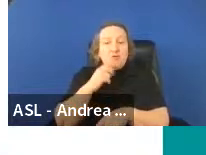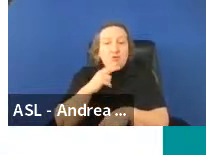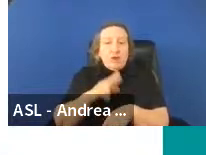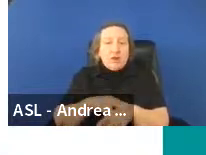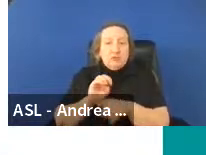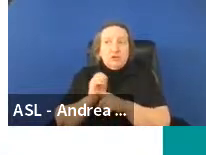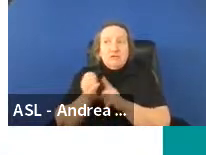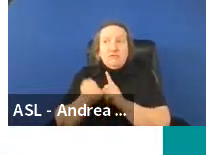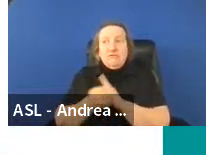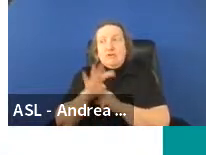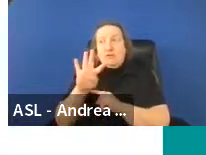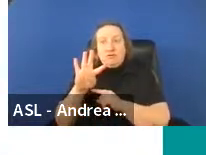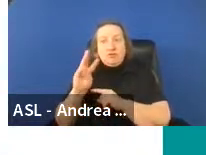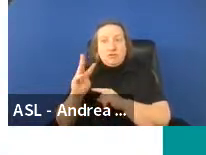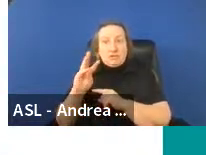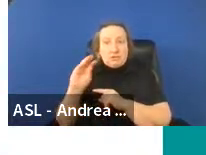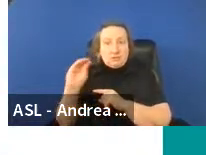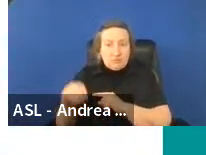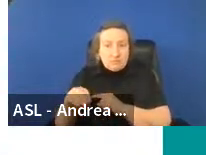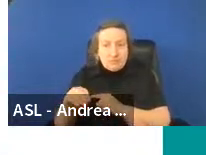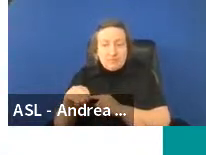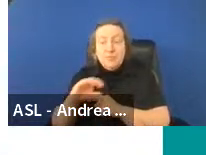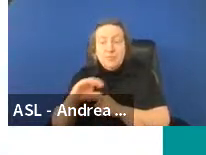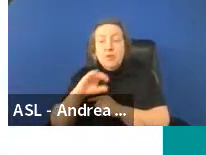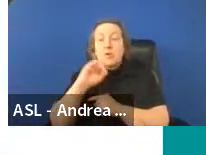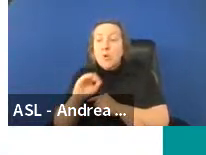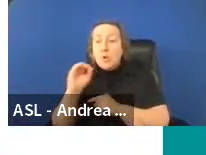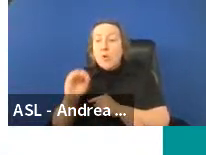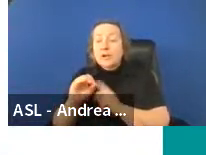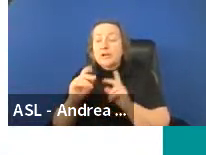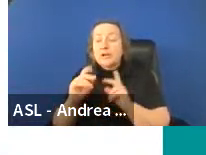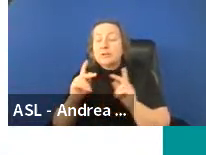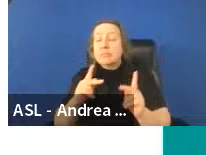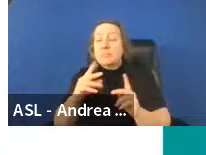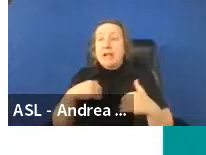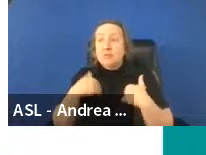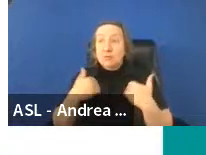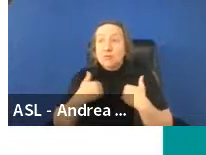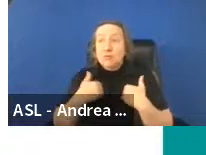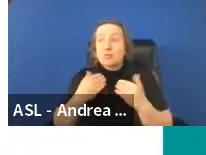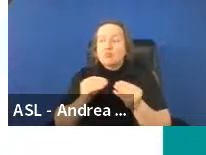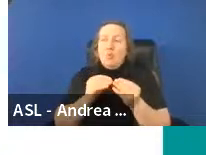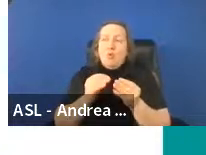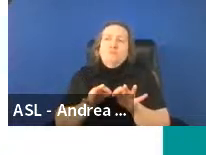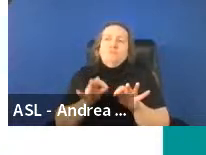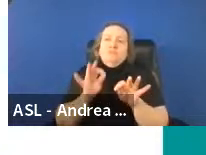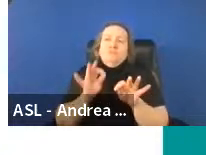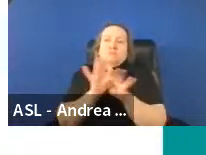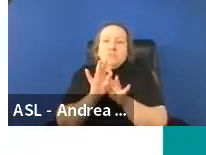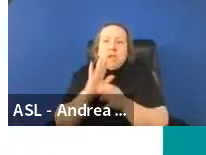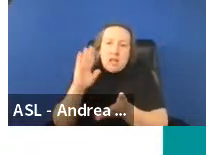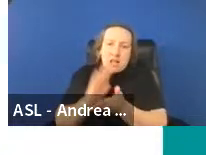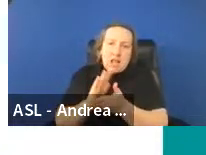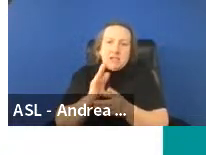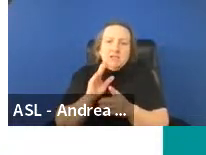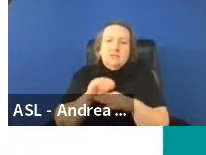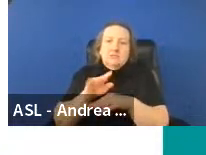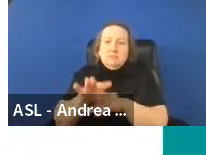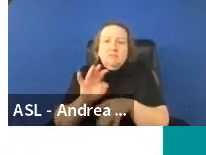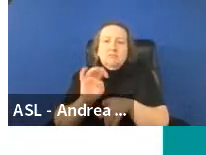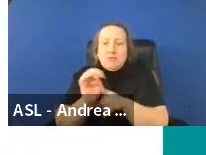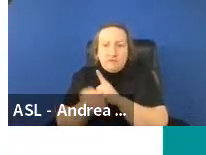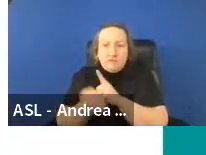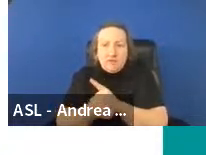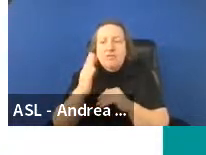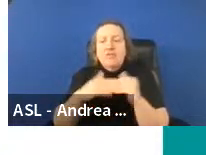at 46%. Oregon residents and youth placed a higher priority on minimizing impacts to the environment than